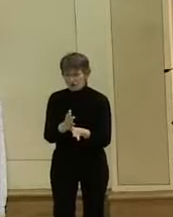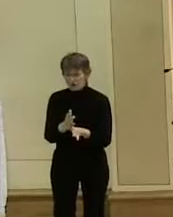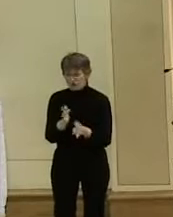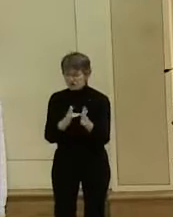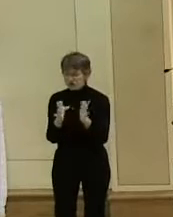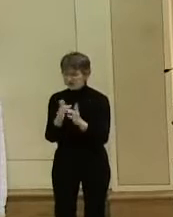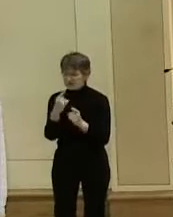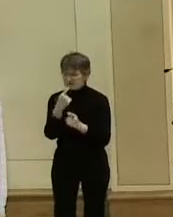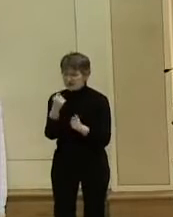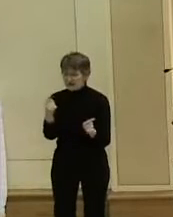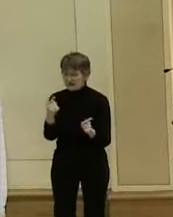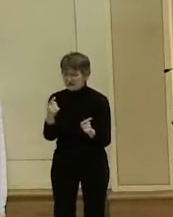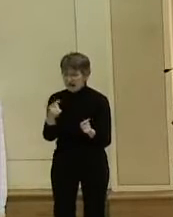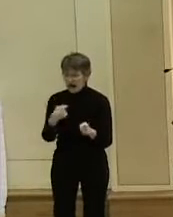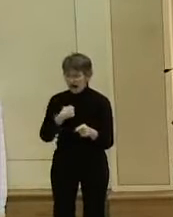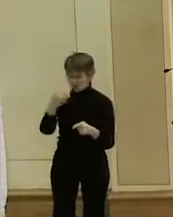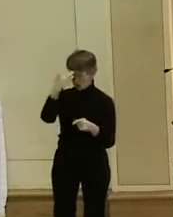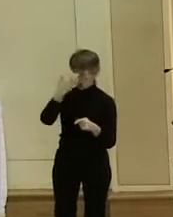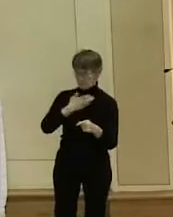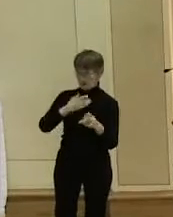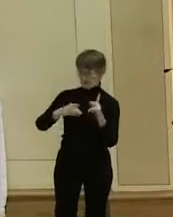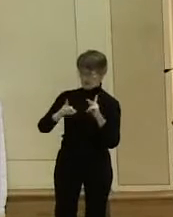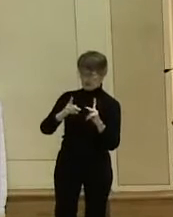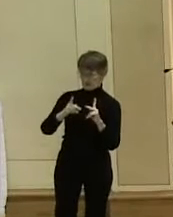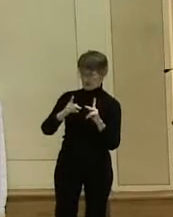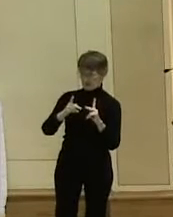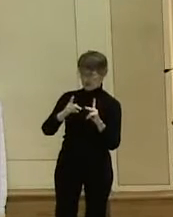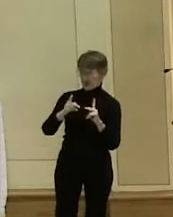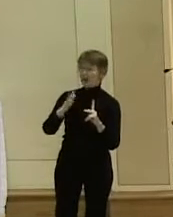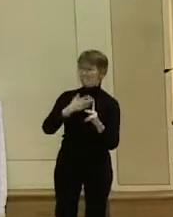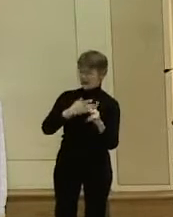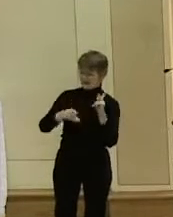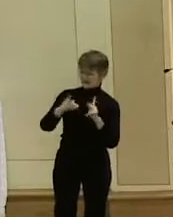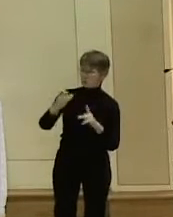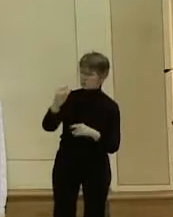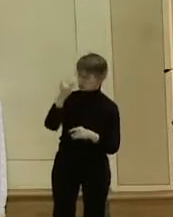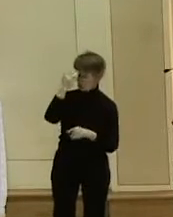sheep, and mine know me.